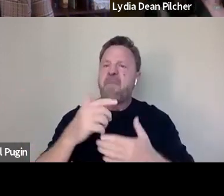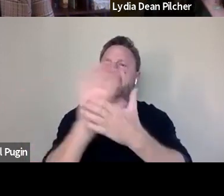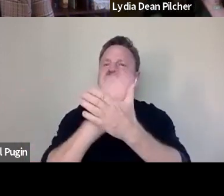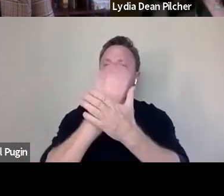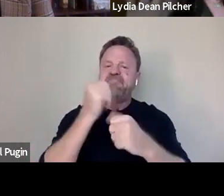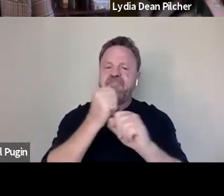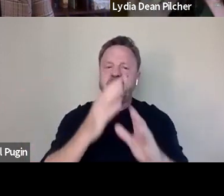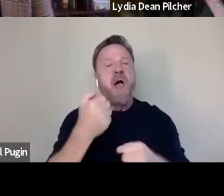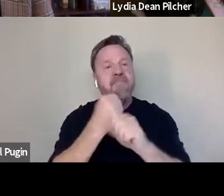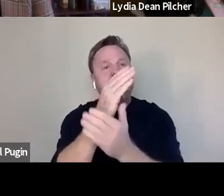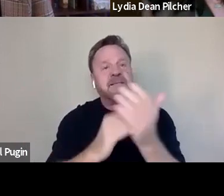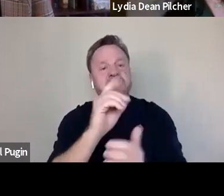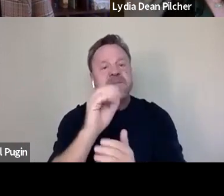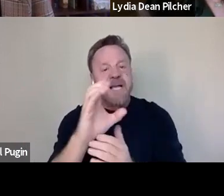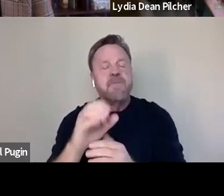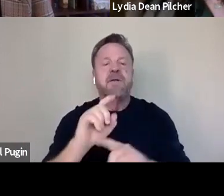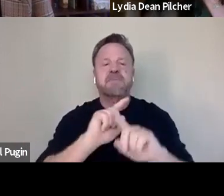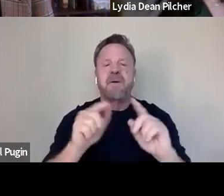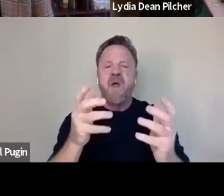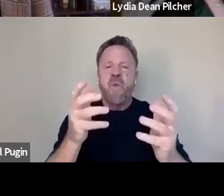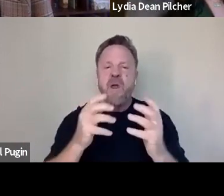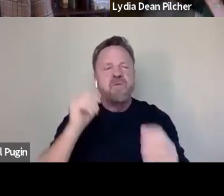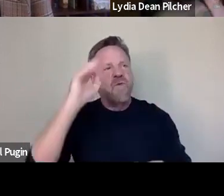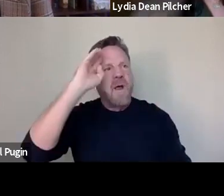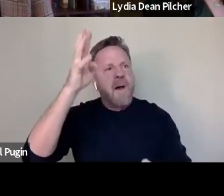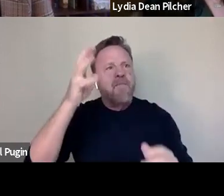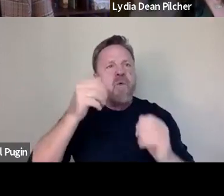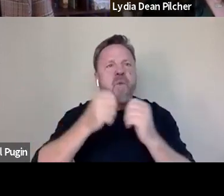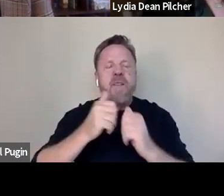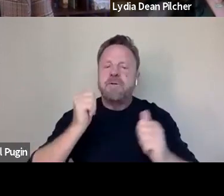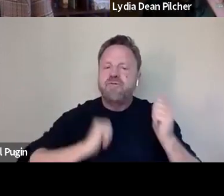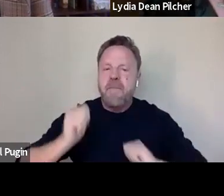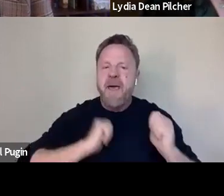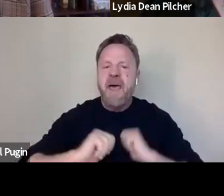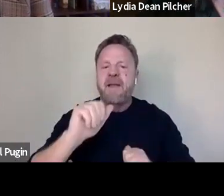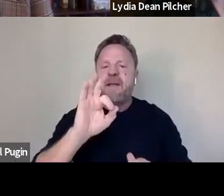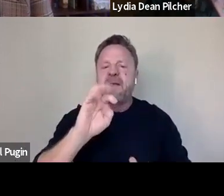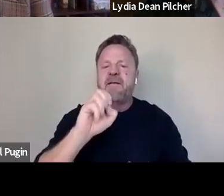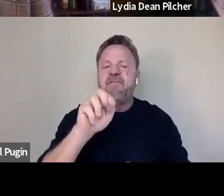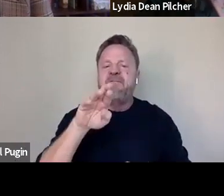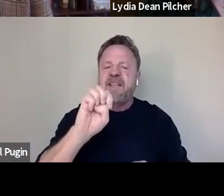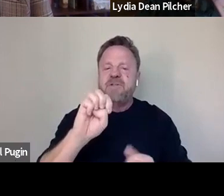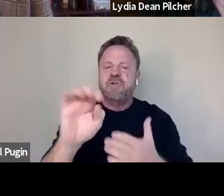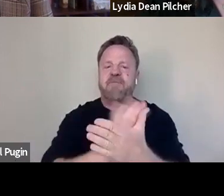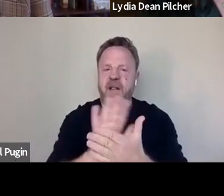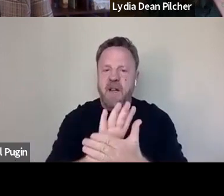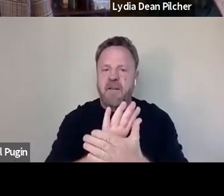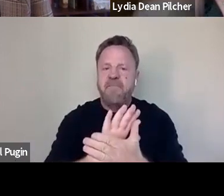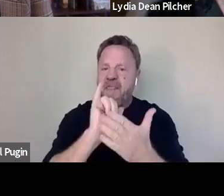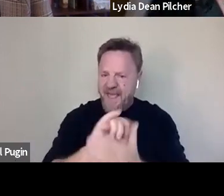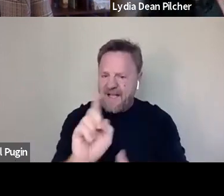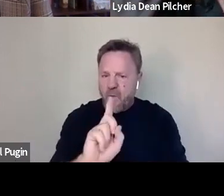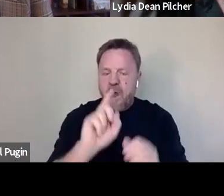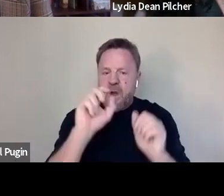some documentaries, but I really wanted to come up with a dramatic feature film, because I think that that's where you really